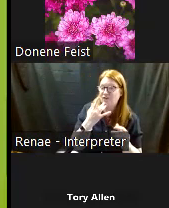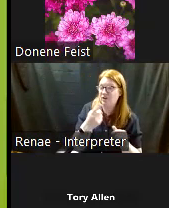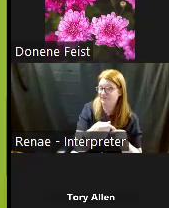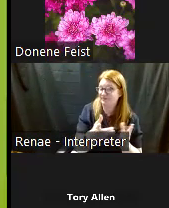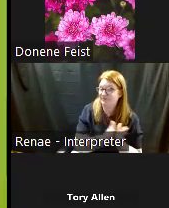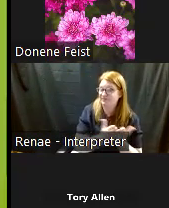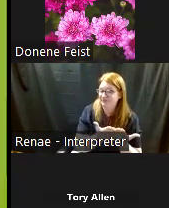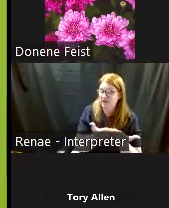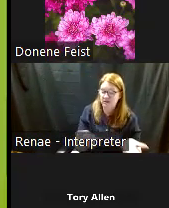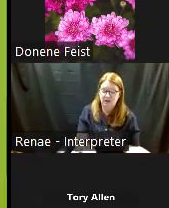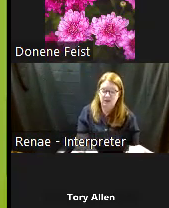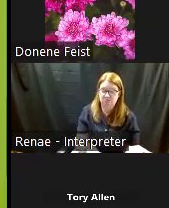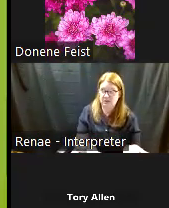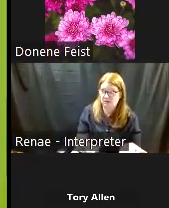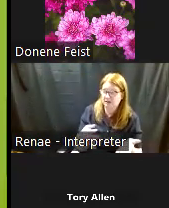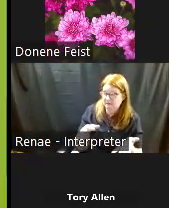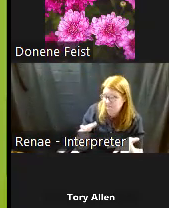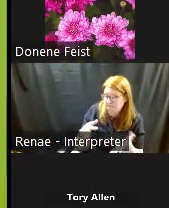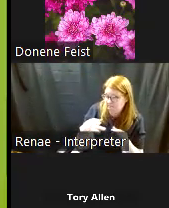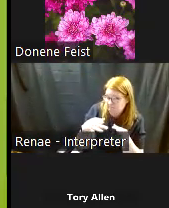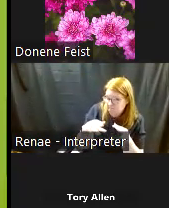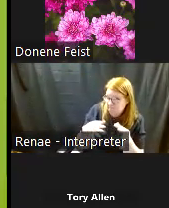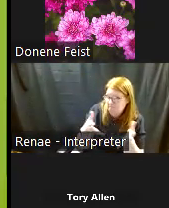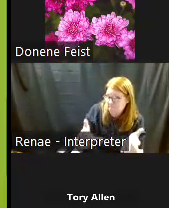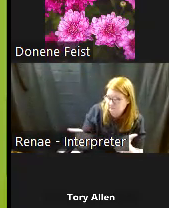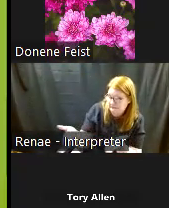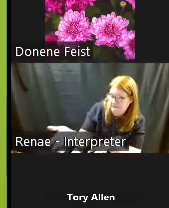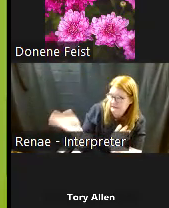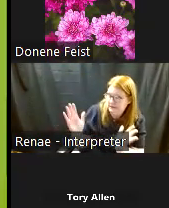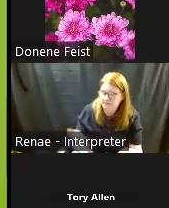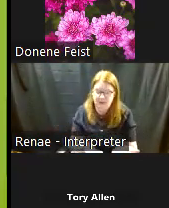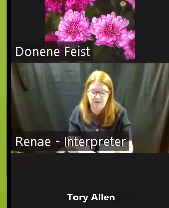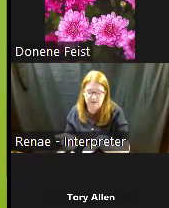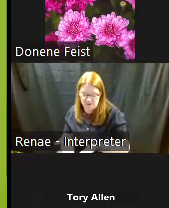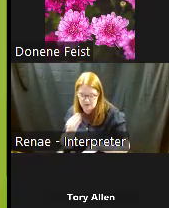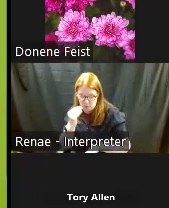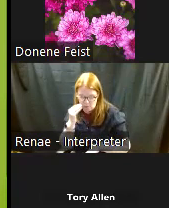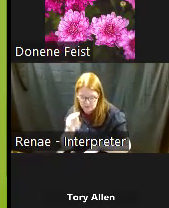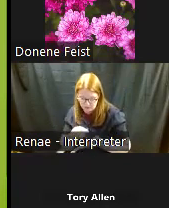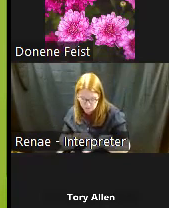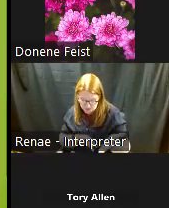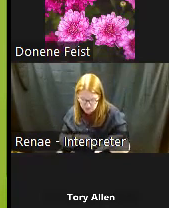can come back to it later and digest it as they're ready. And not everything has to be done right away.